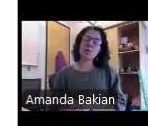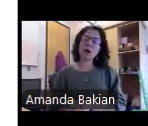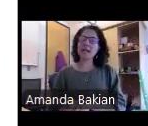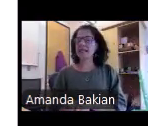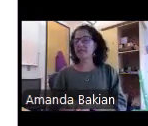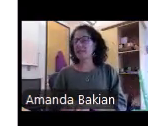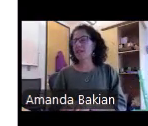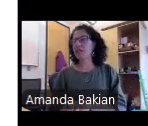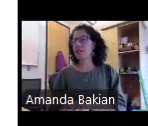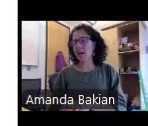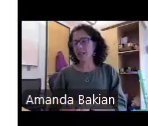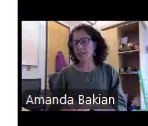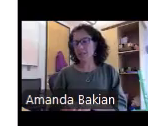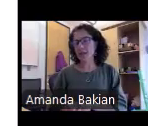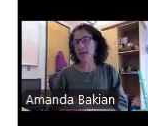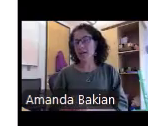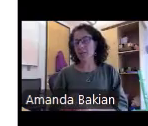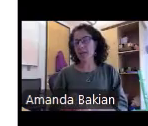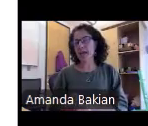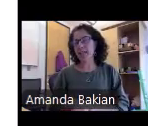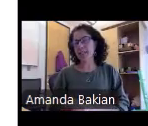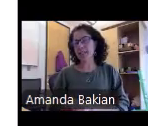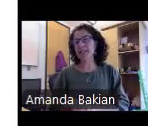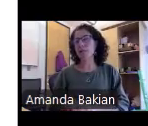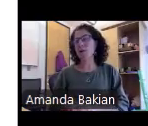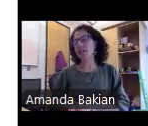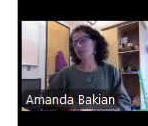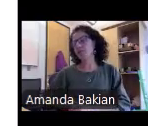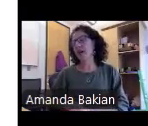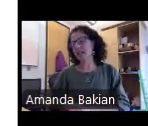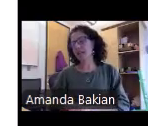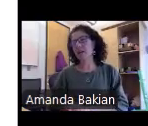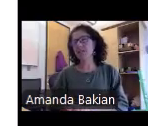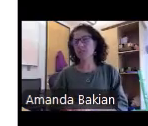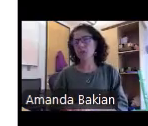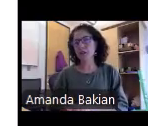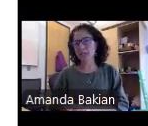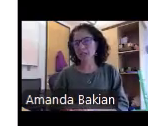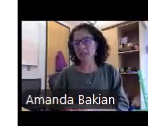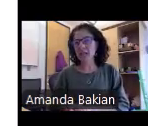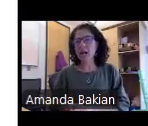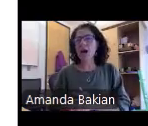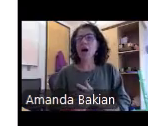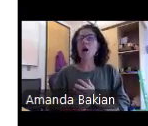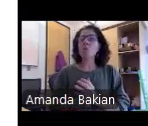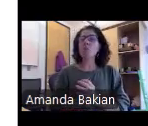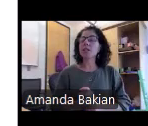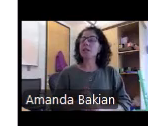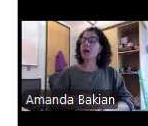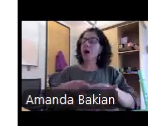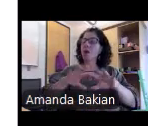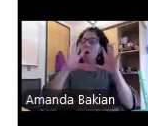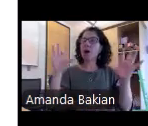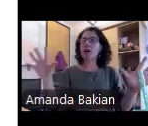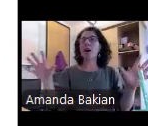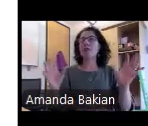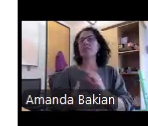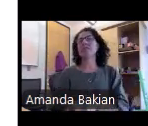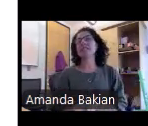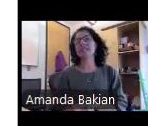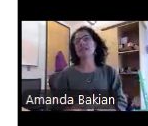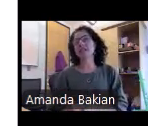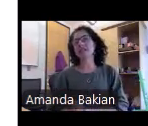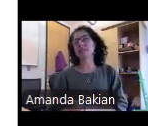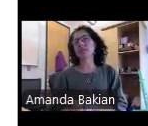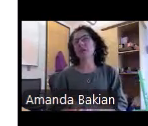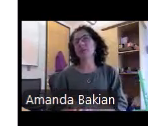doing statewide identification of autism and statewide tracking of autism prevalence, we are part of